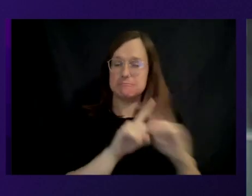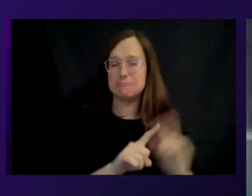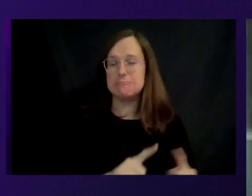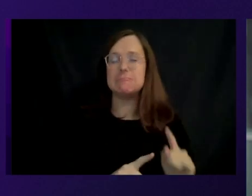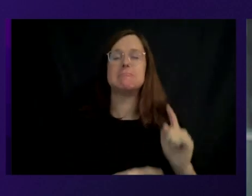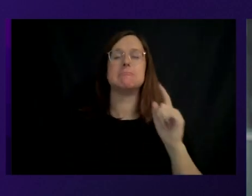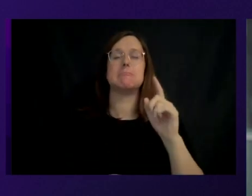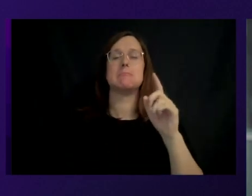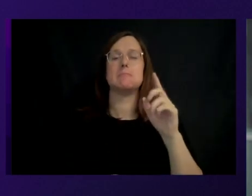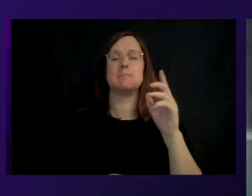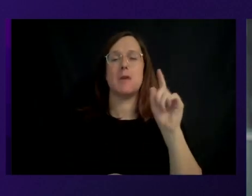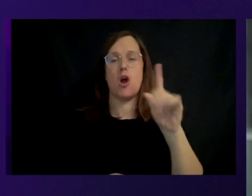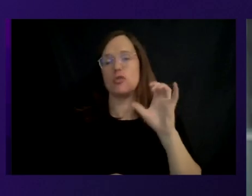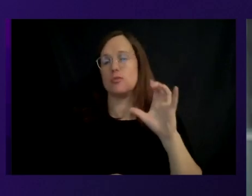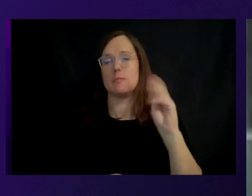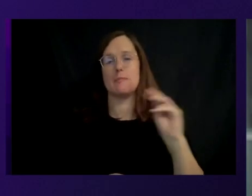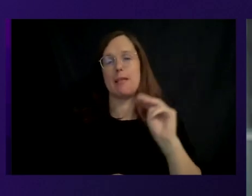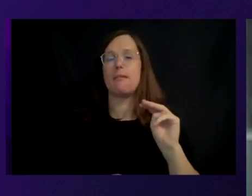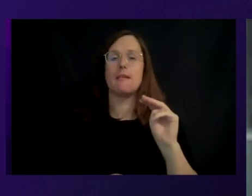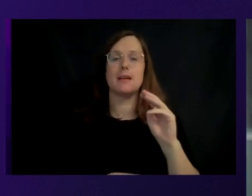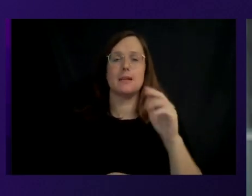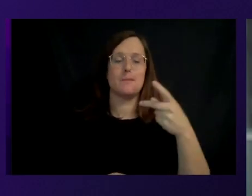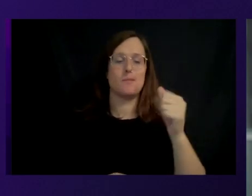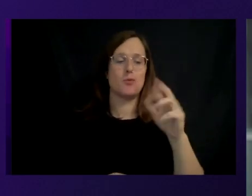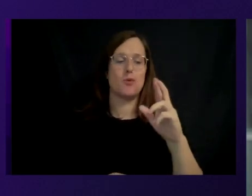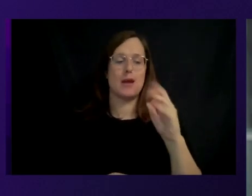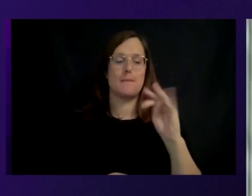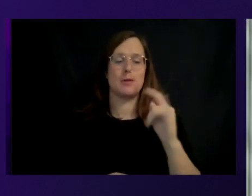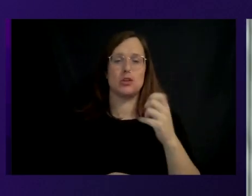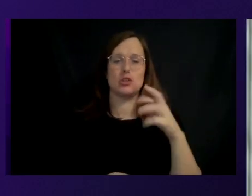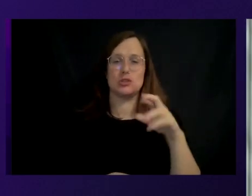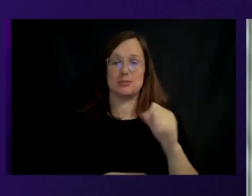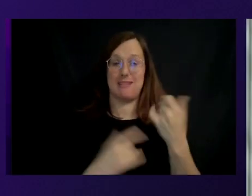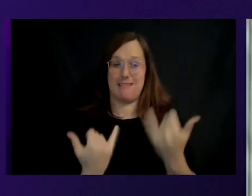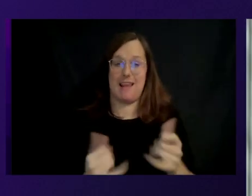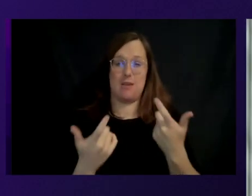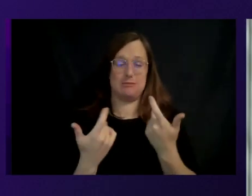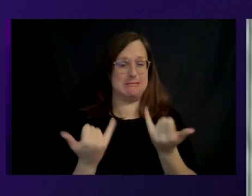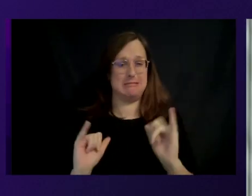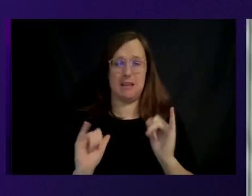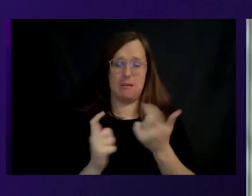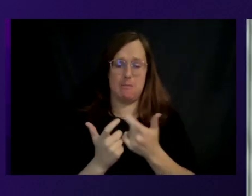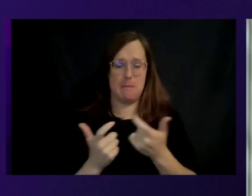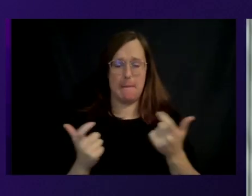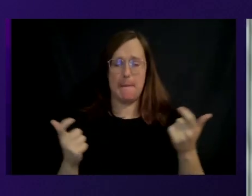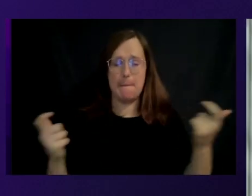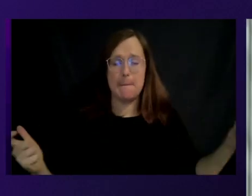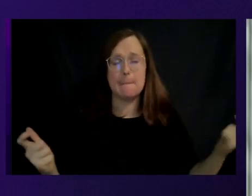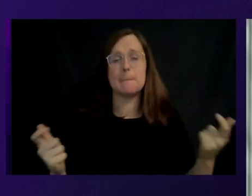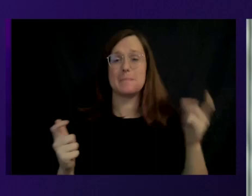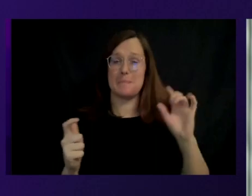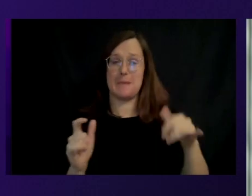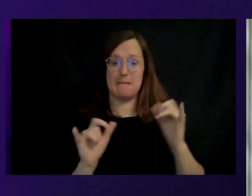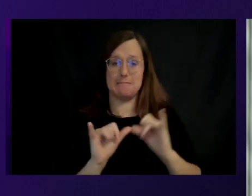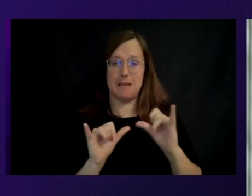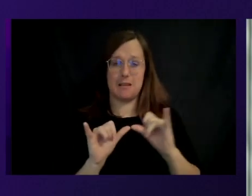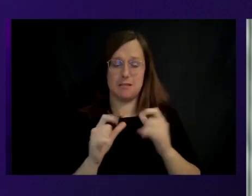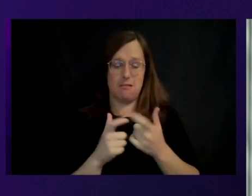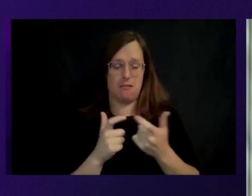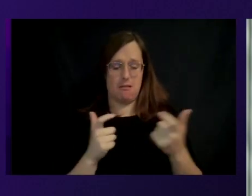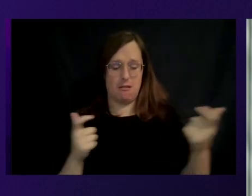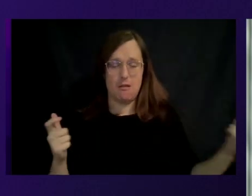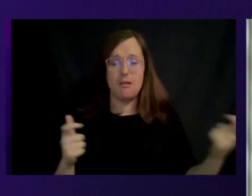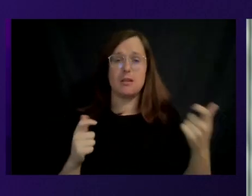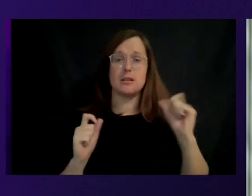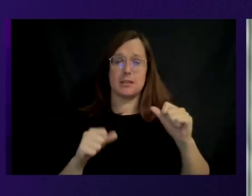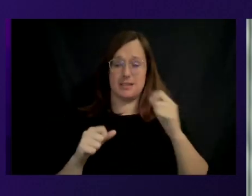they are often grown to hundreds of billions of parameters in size. This growth in model size is increasing the time to train from days to weeks and